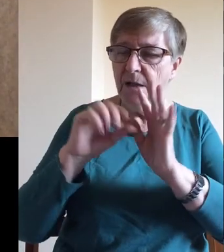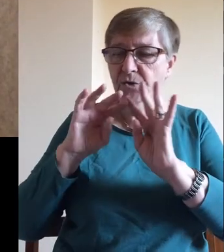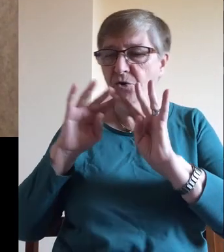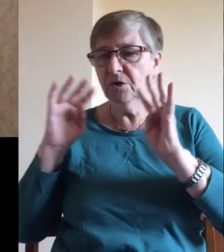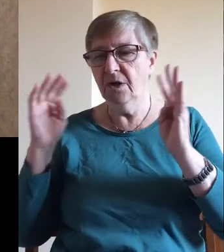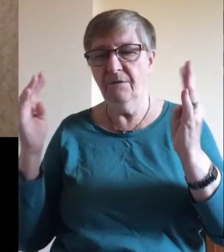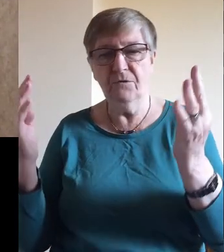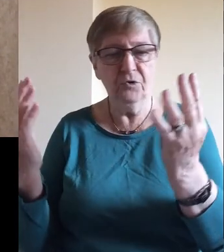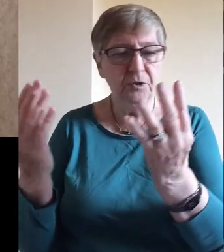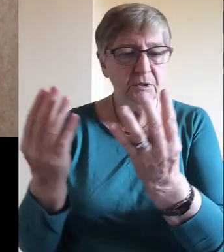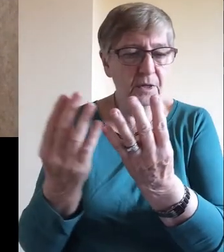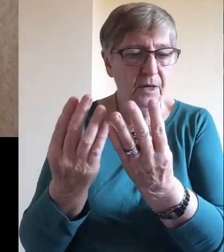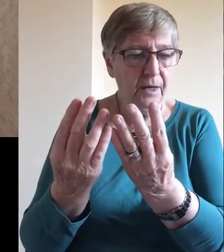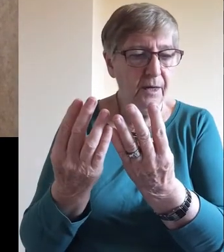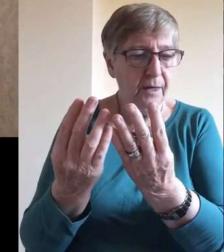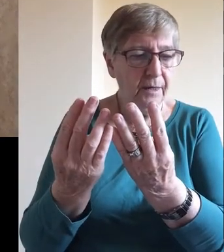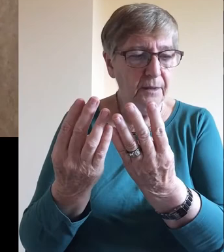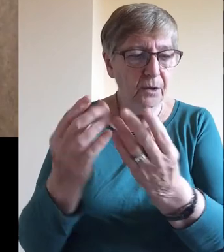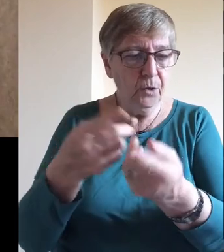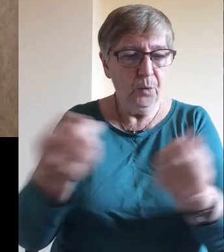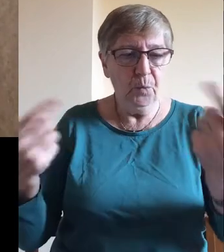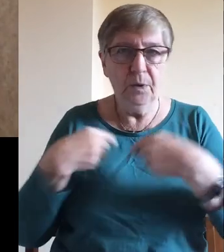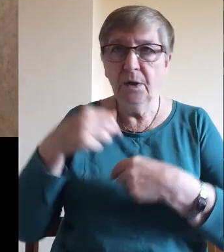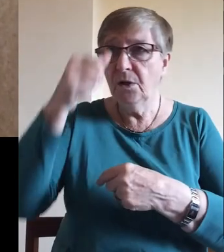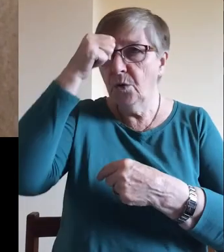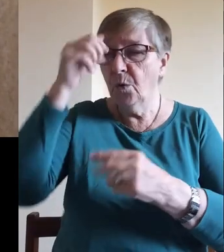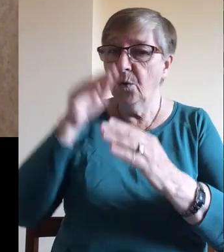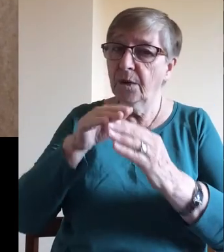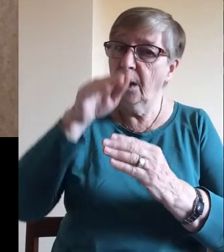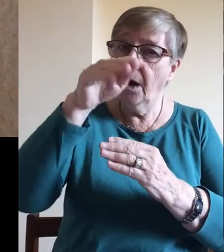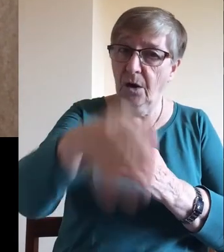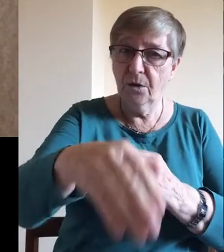on every side, we know the